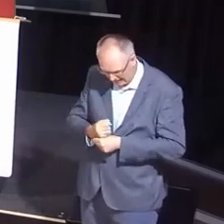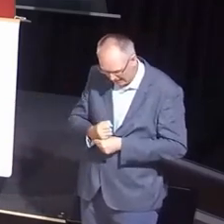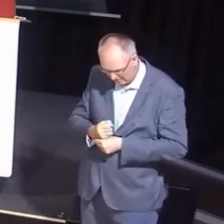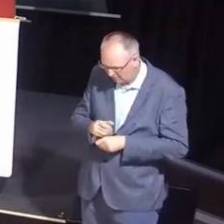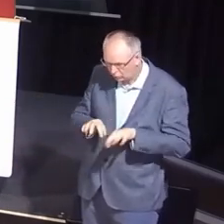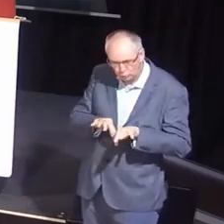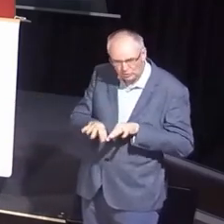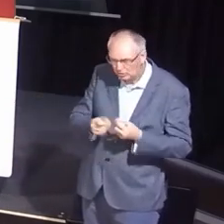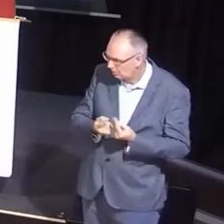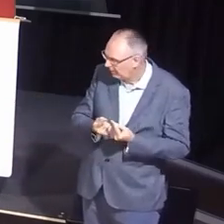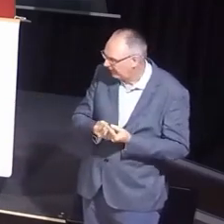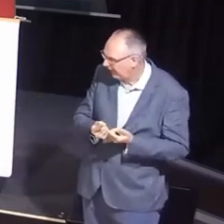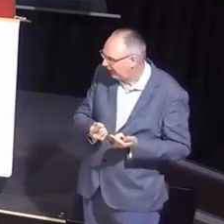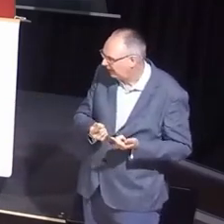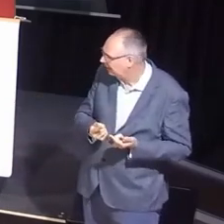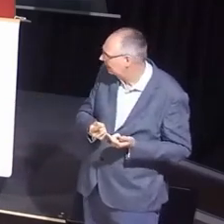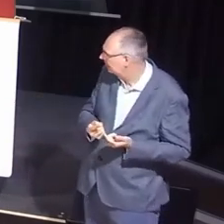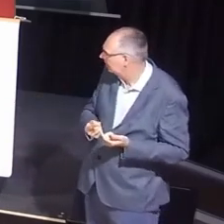Switch. And, like, my